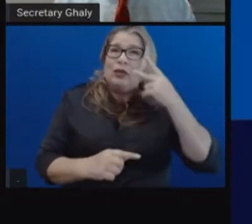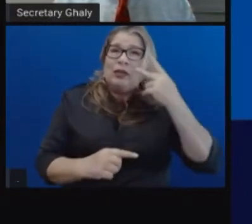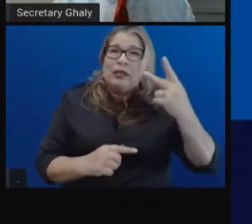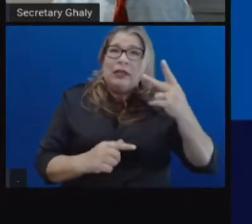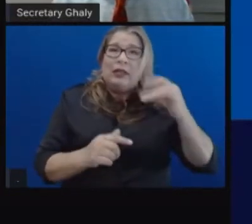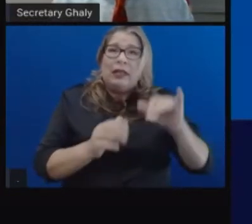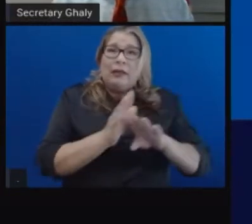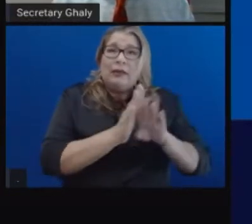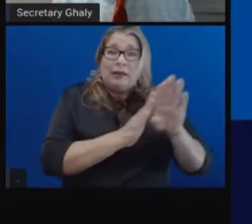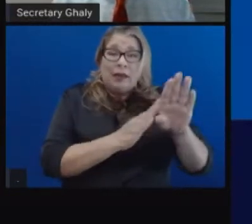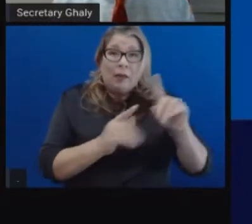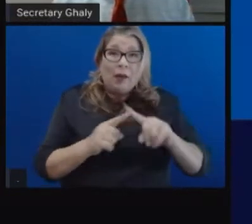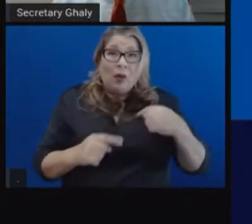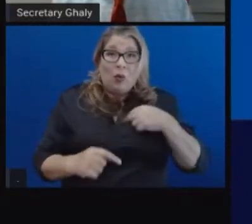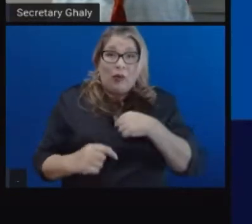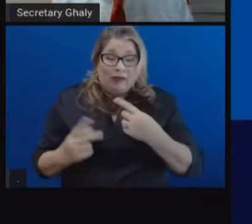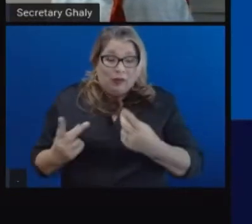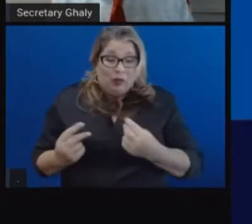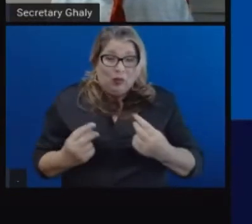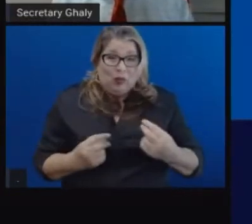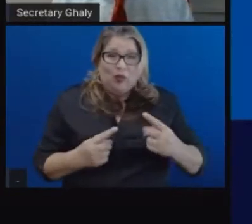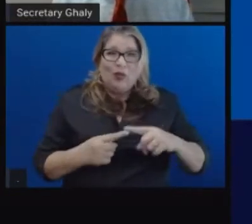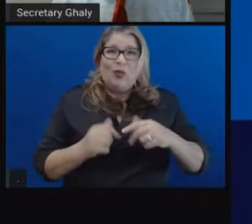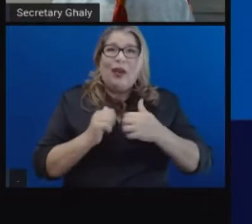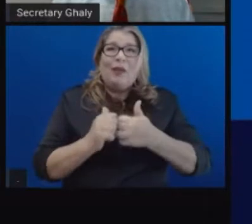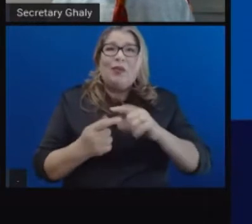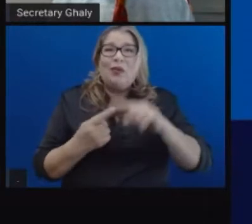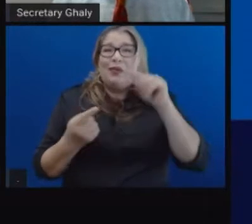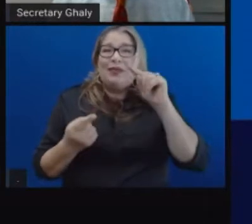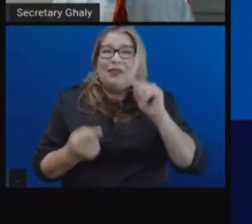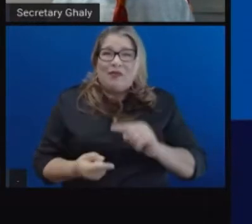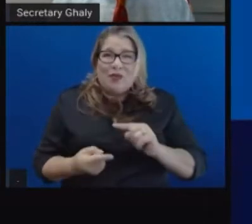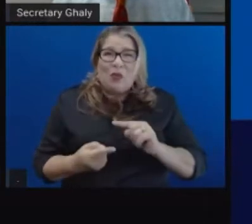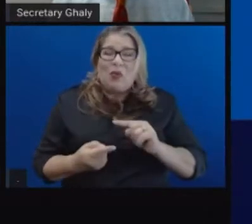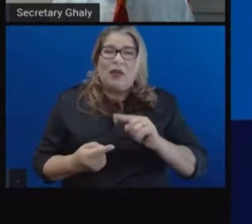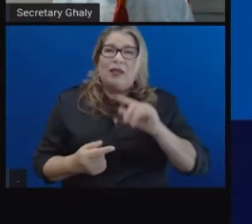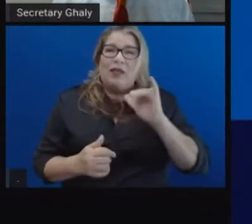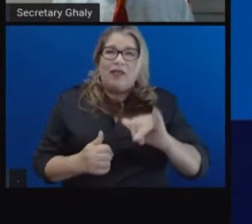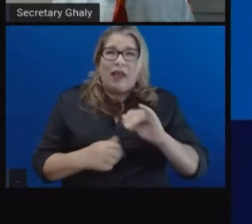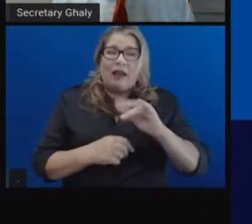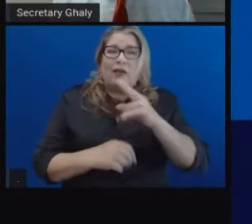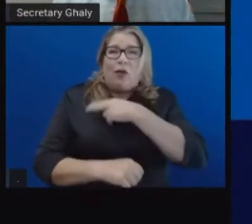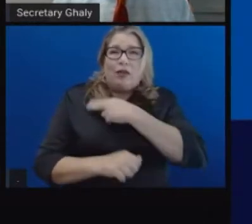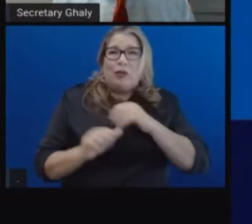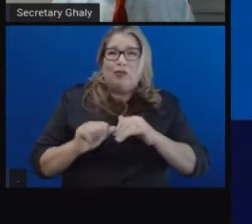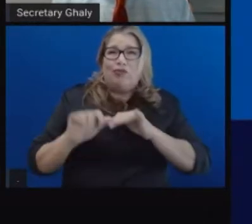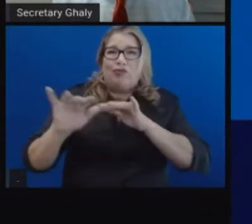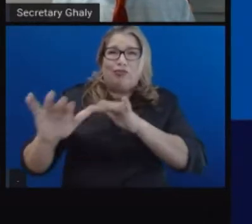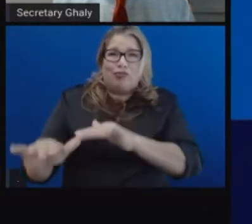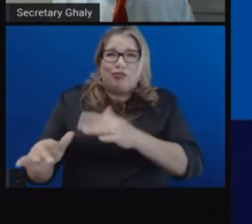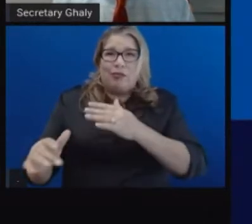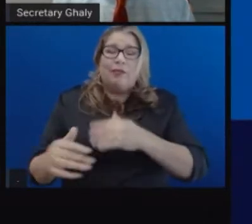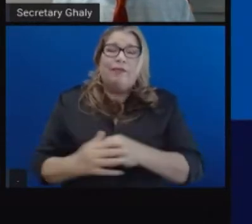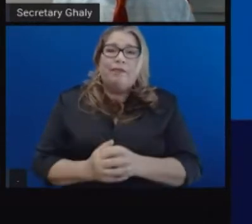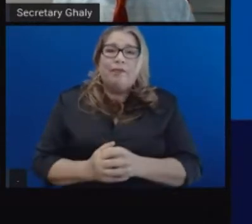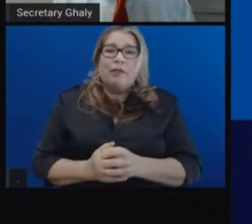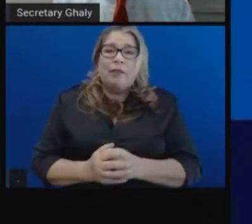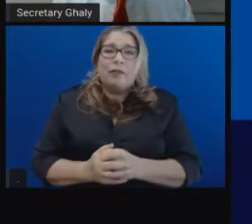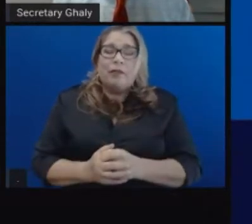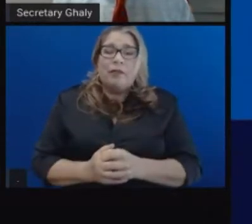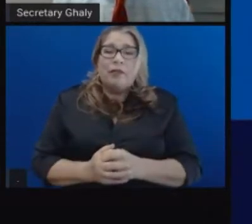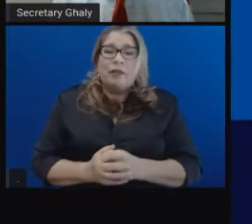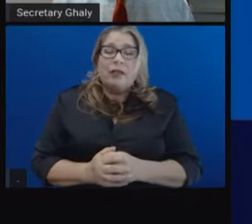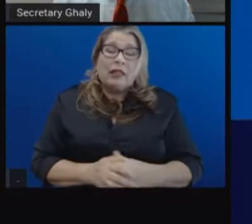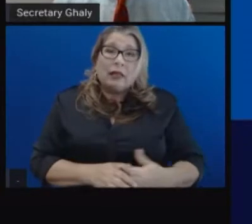surge, reduce the impact. Ambulance traffic, for example, was redirected from hospitals who were out of capacity with